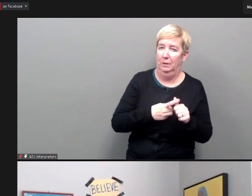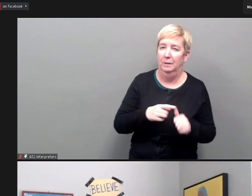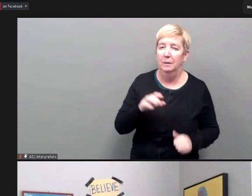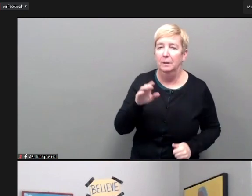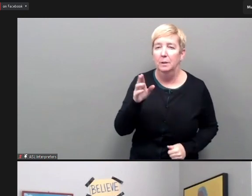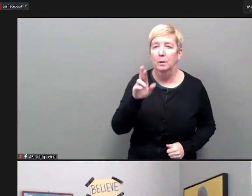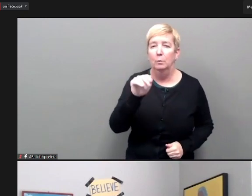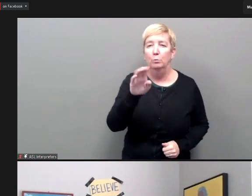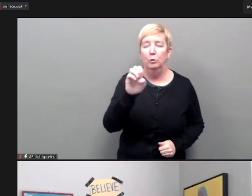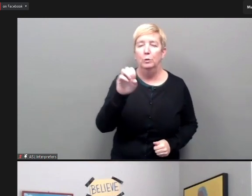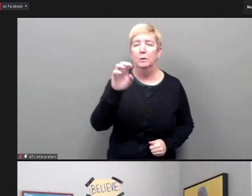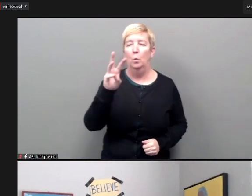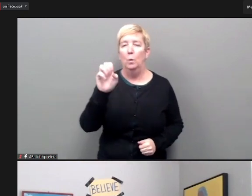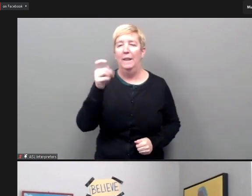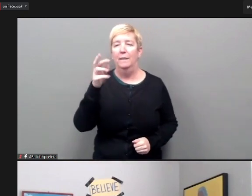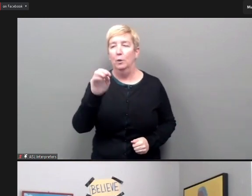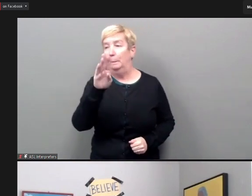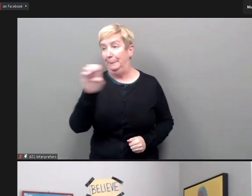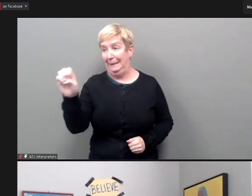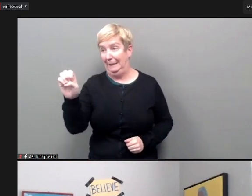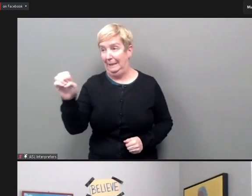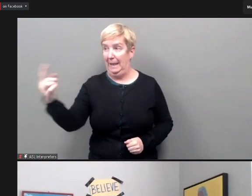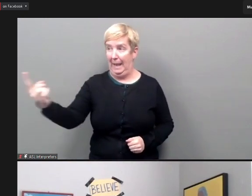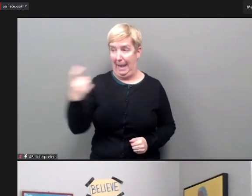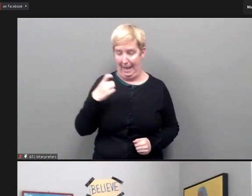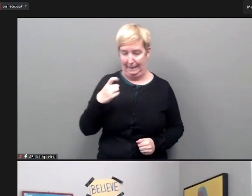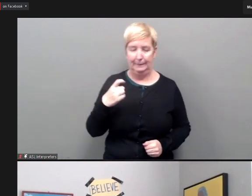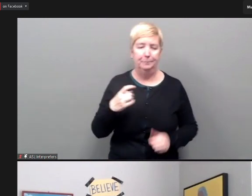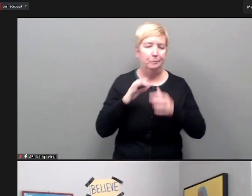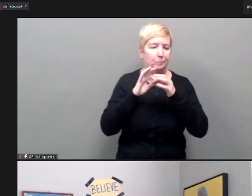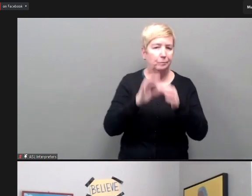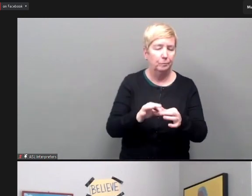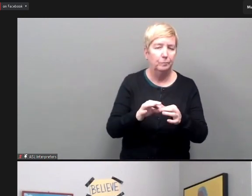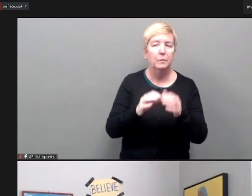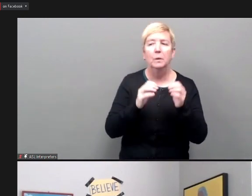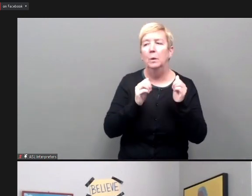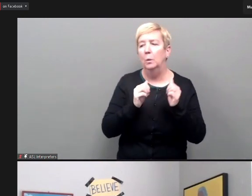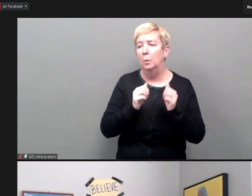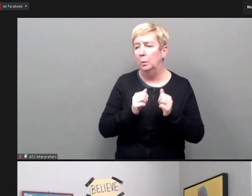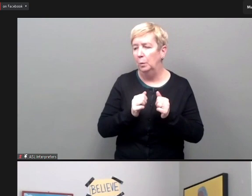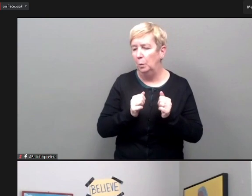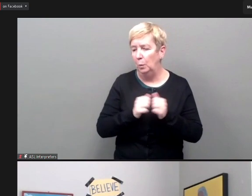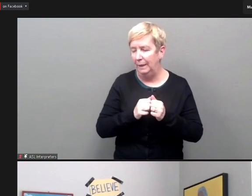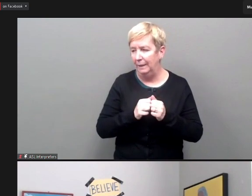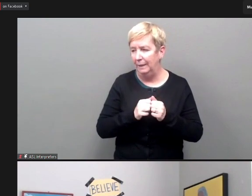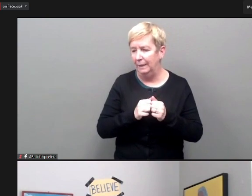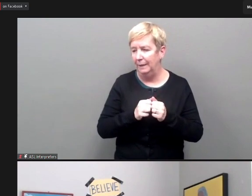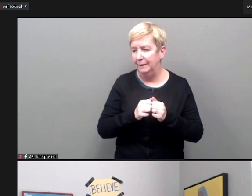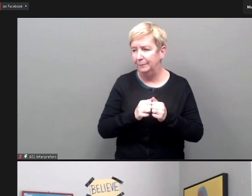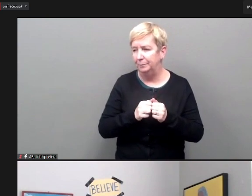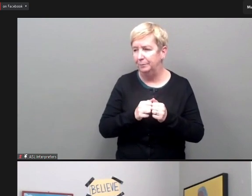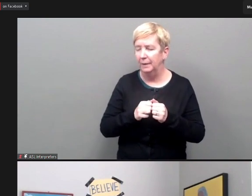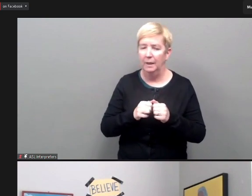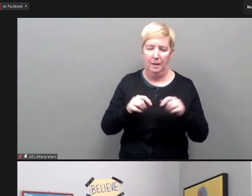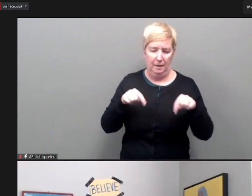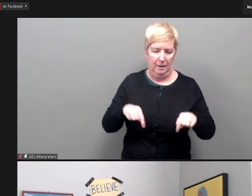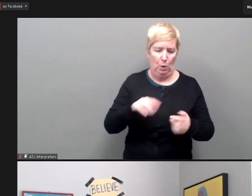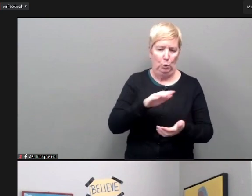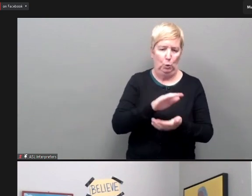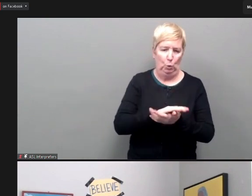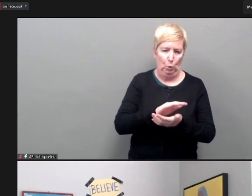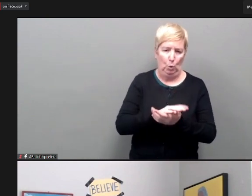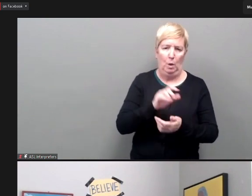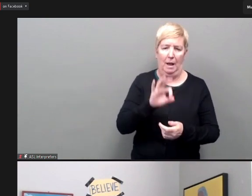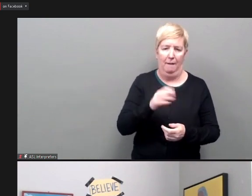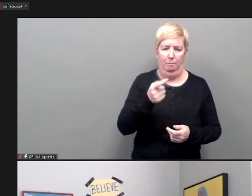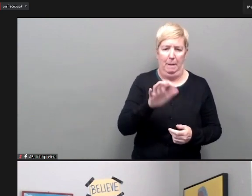Weatherby. And the question is surrounding the potential need for a school of public health here in New Mexico. Evidently, a couple of